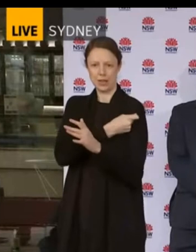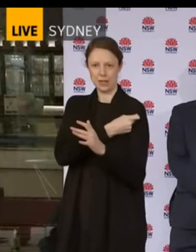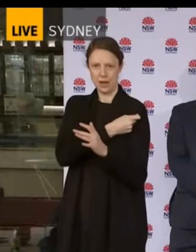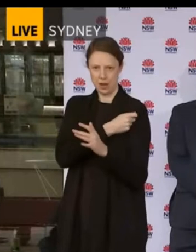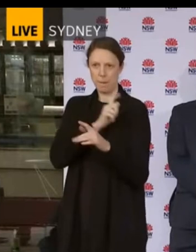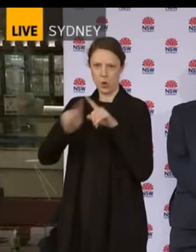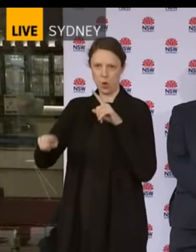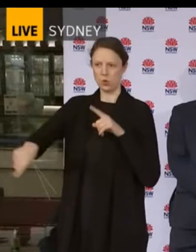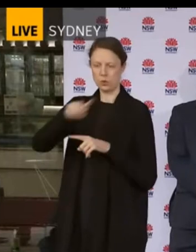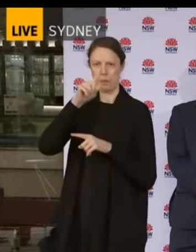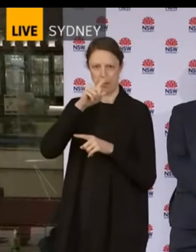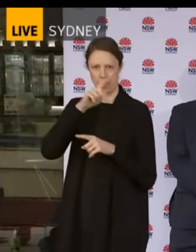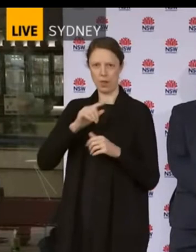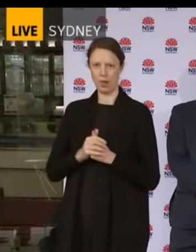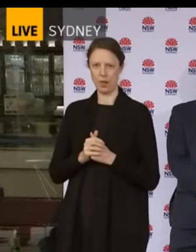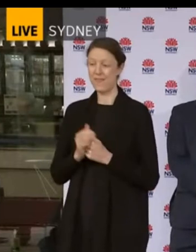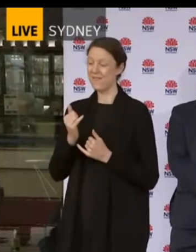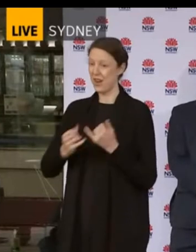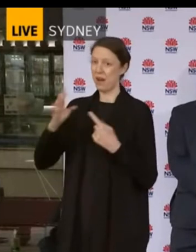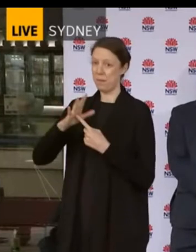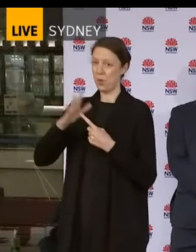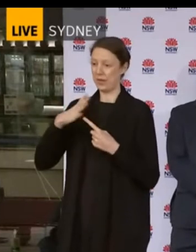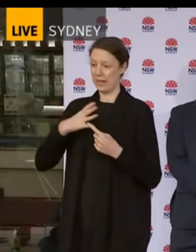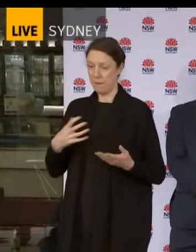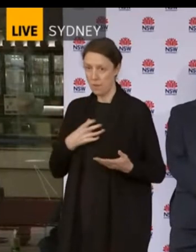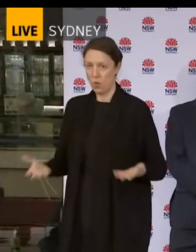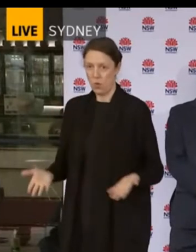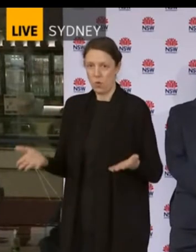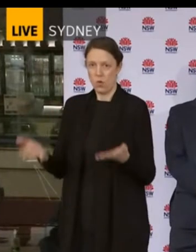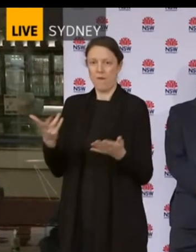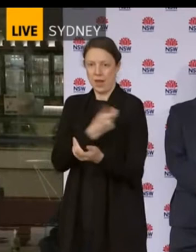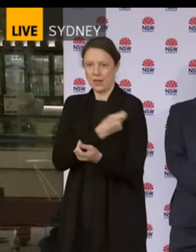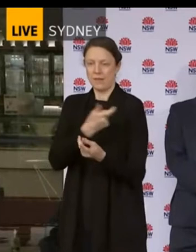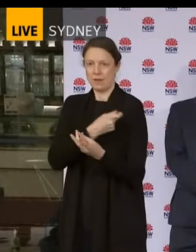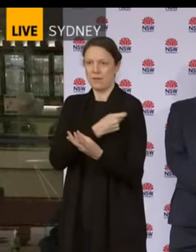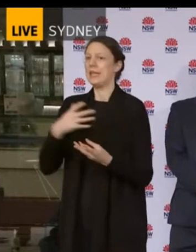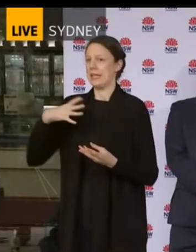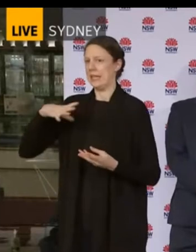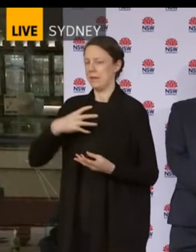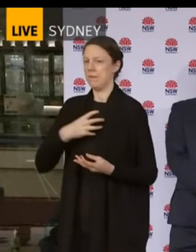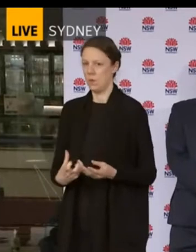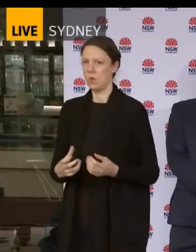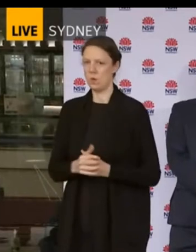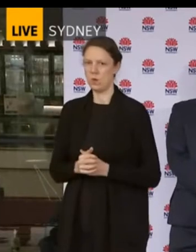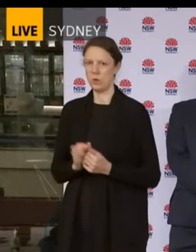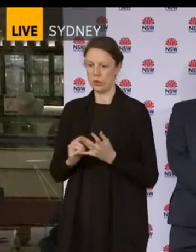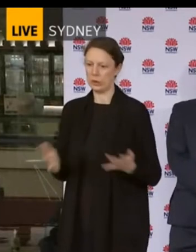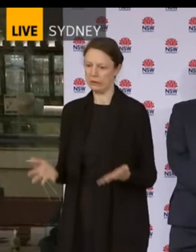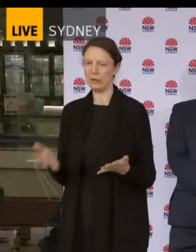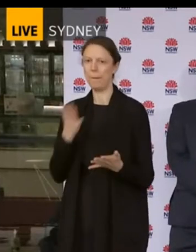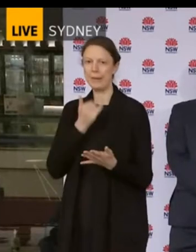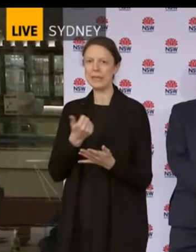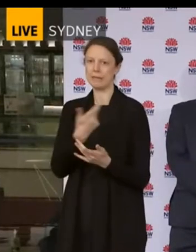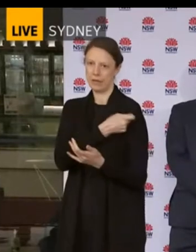vaccination rates up. I've been very vocal about this from day one. And I'm really encouraging our citizens to come forward and get vaccinated.